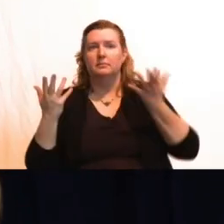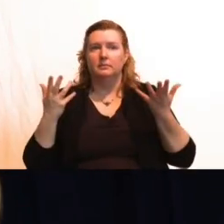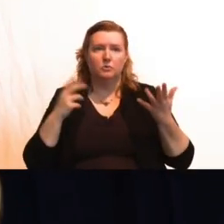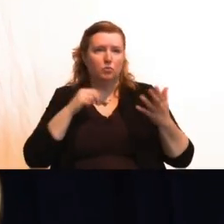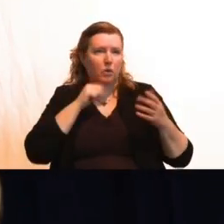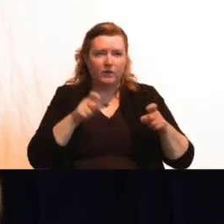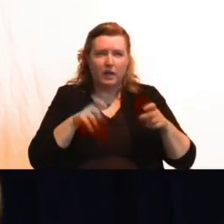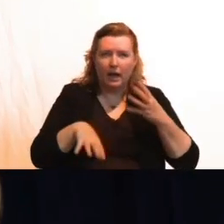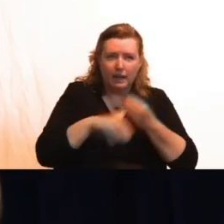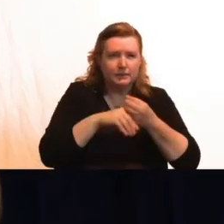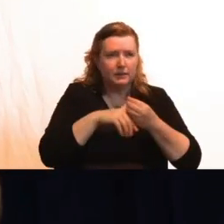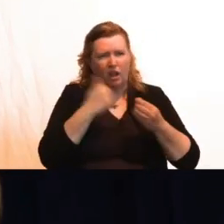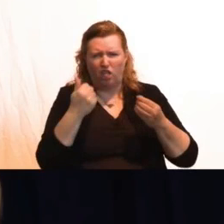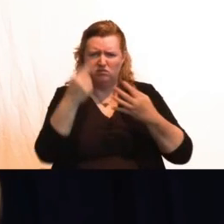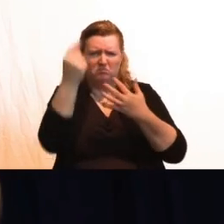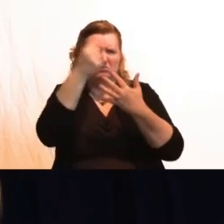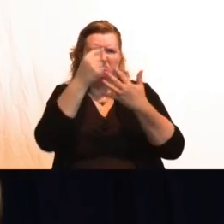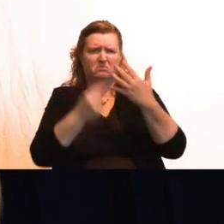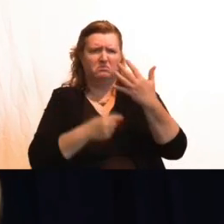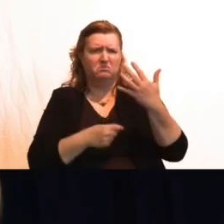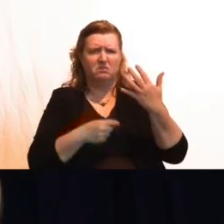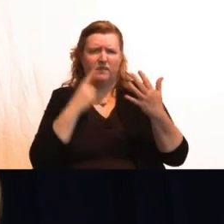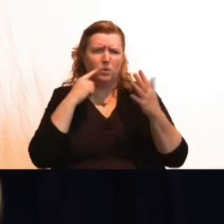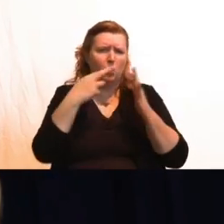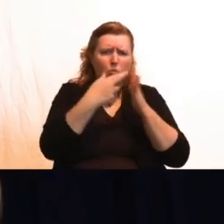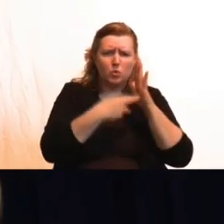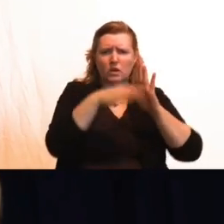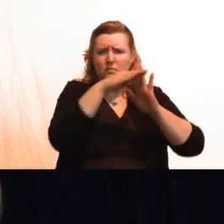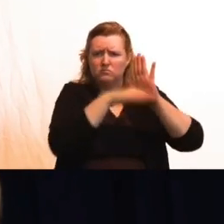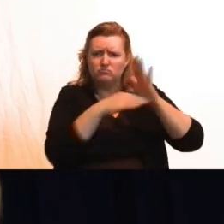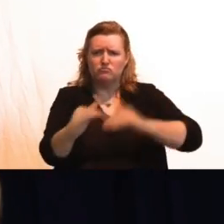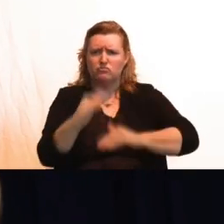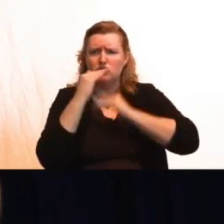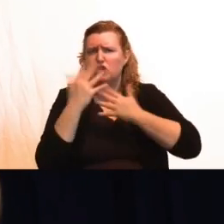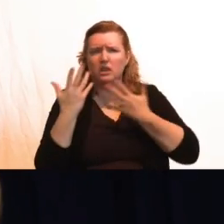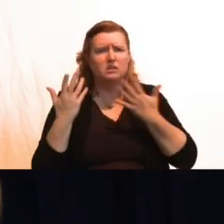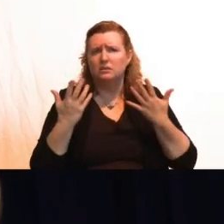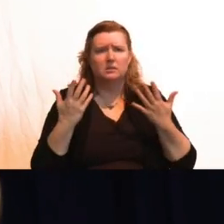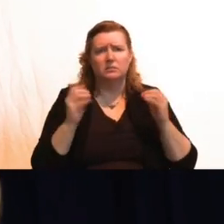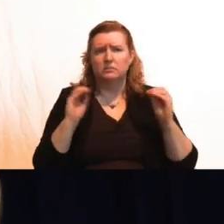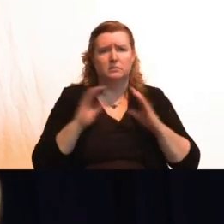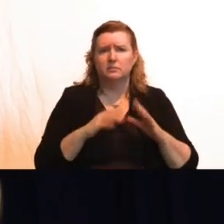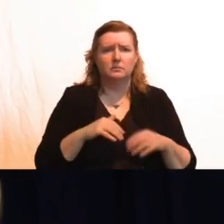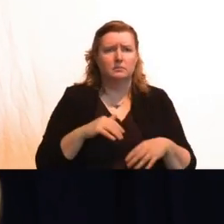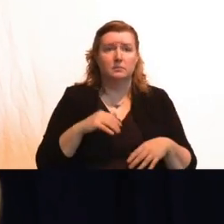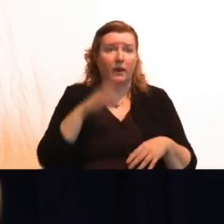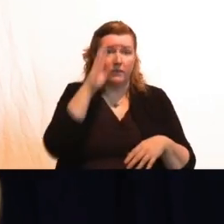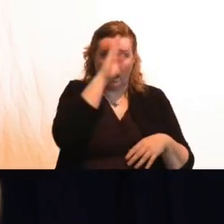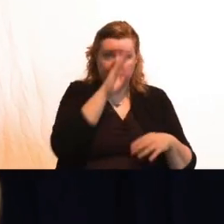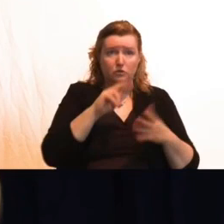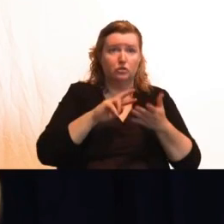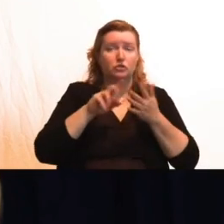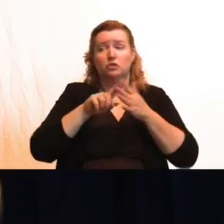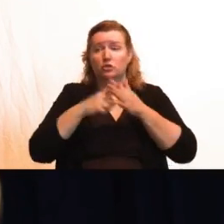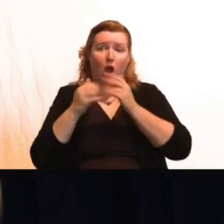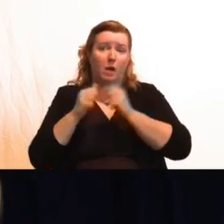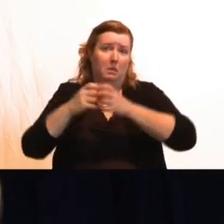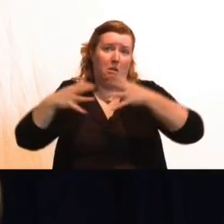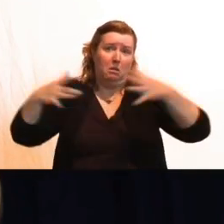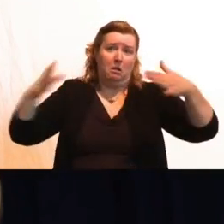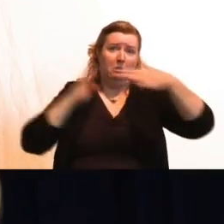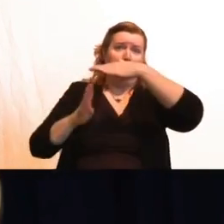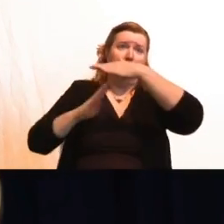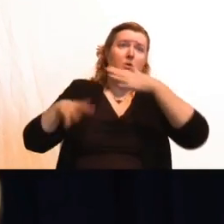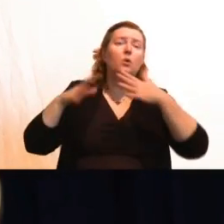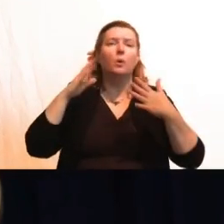becomes overburdened, for example, if the staff beds are an issue because the healthcare providers are getting